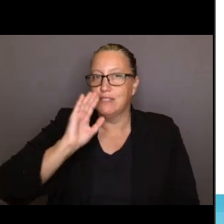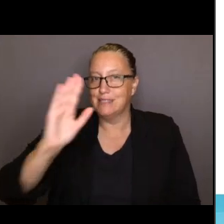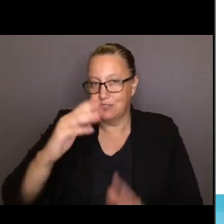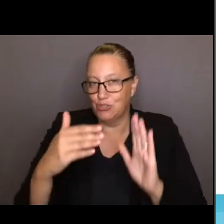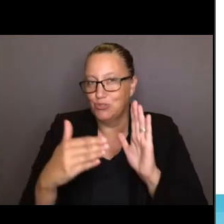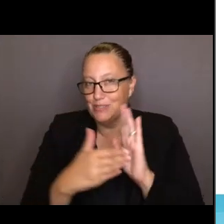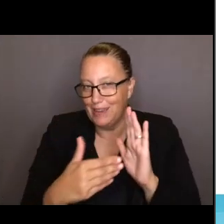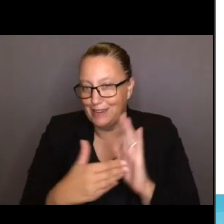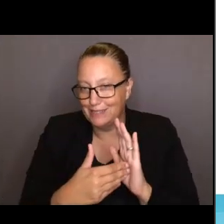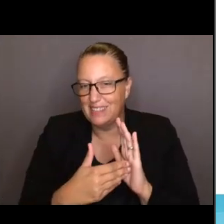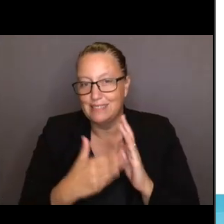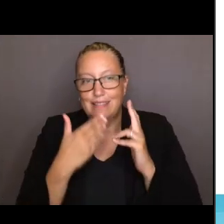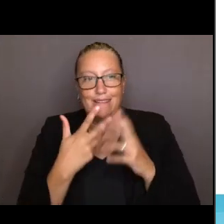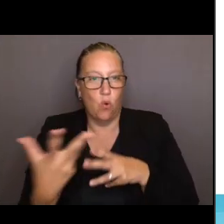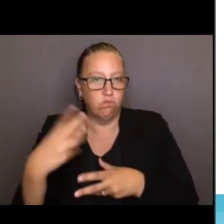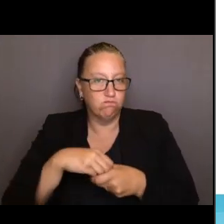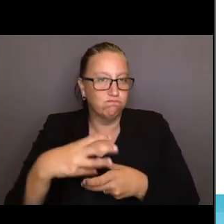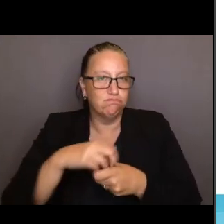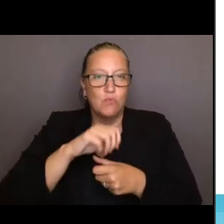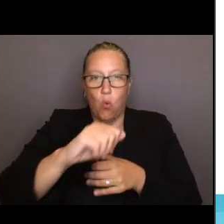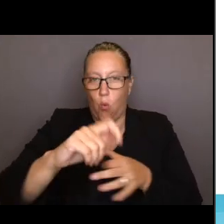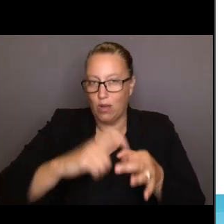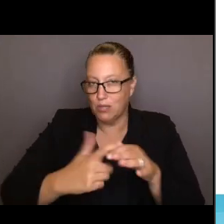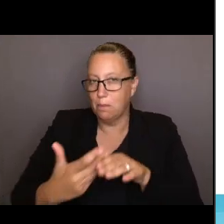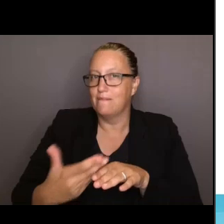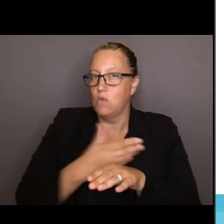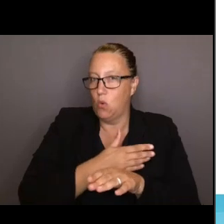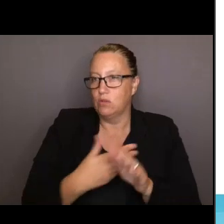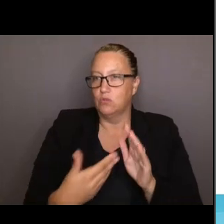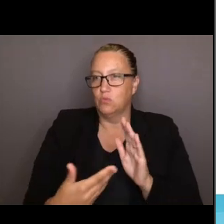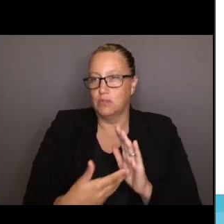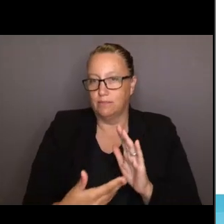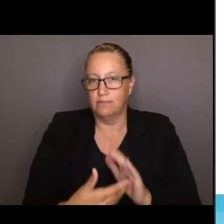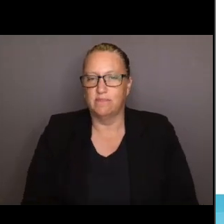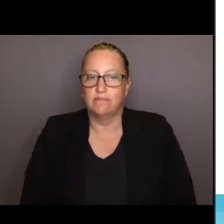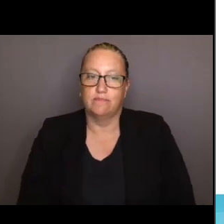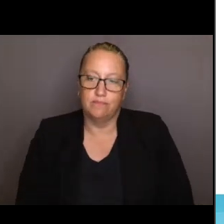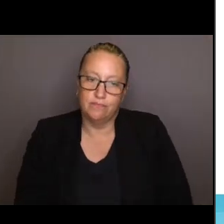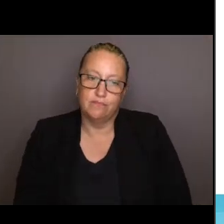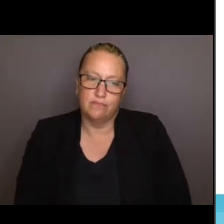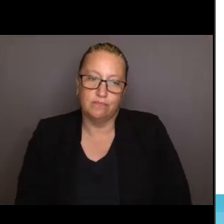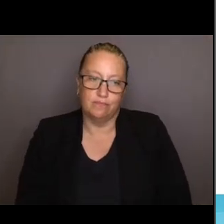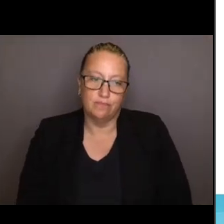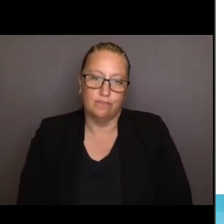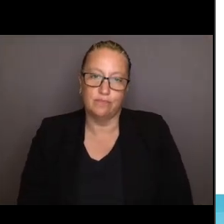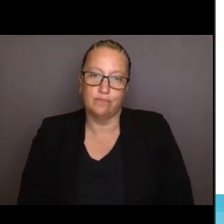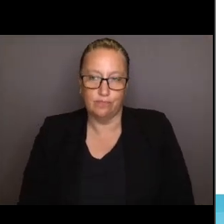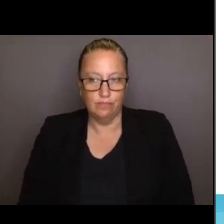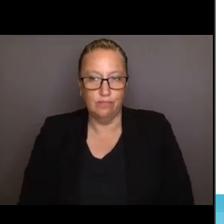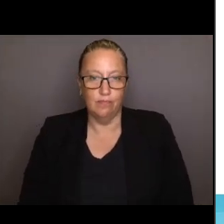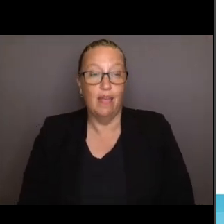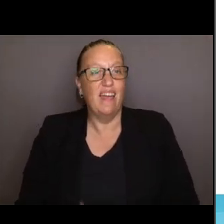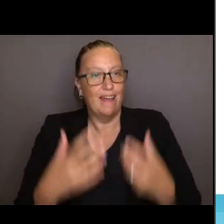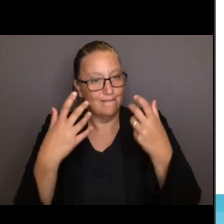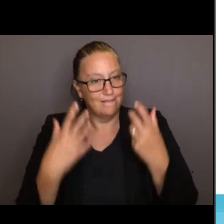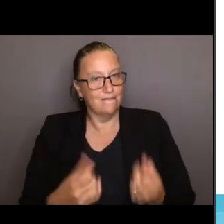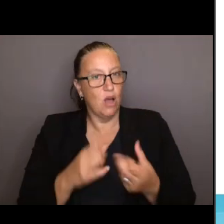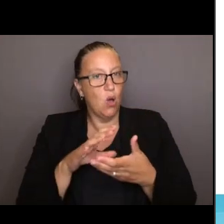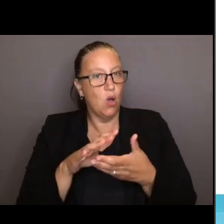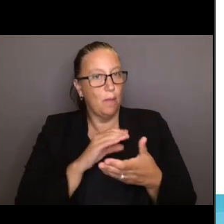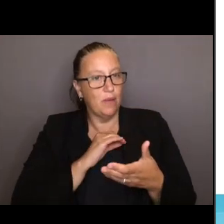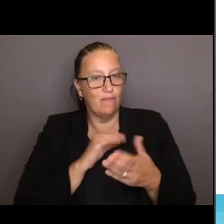including those. Sorry, some just popped up on my screen. There is a copy of the